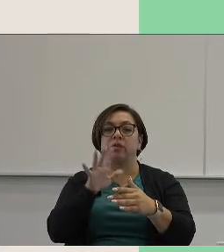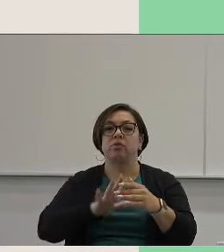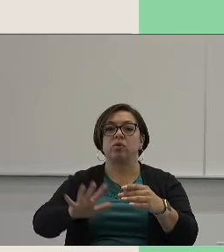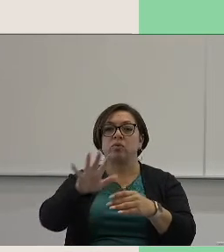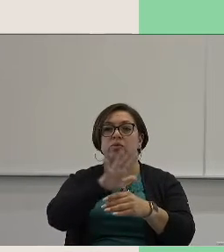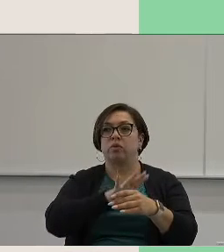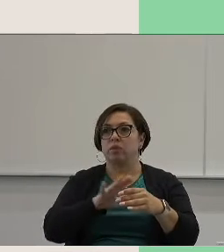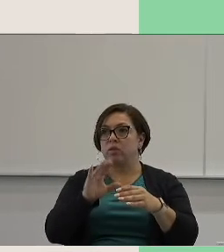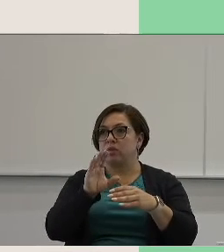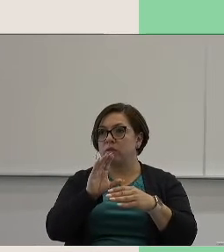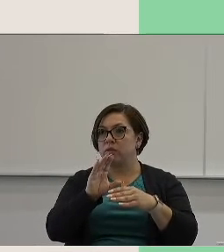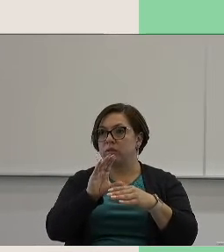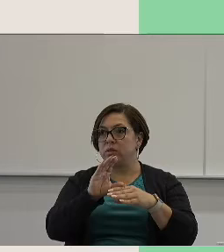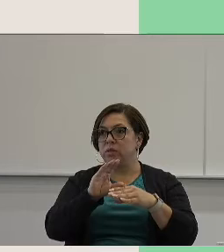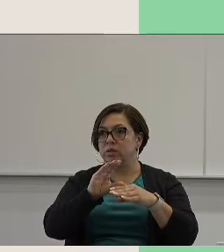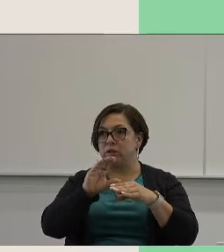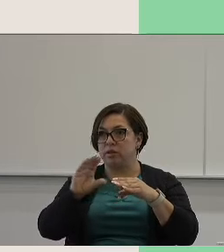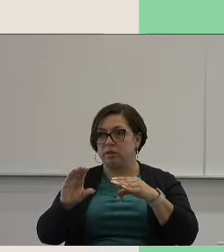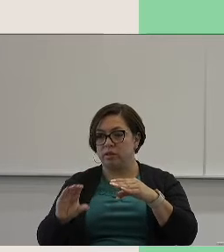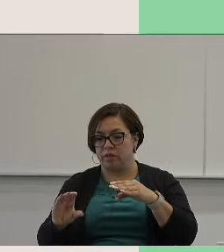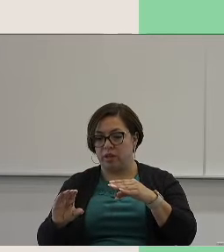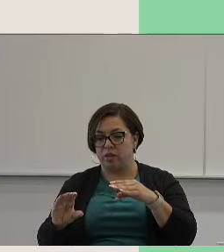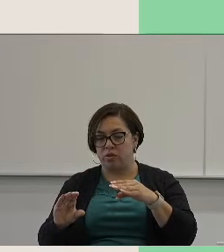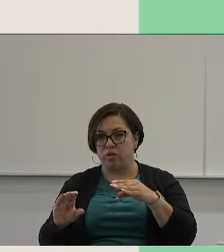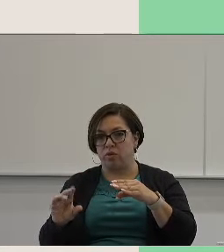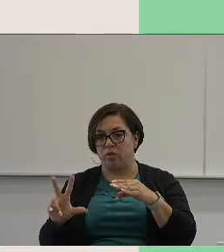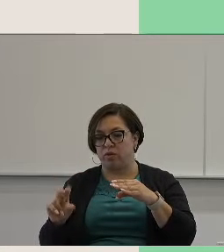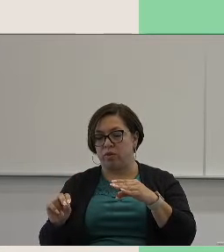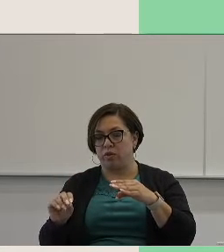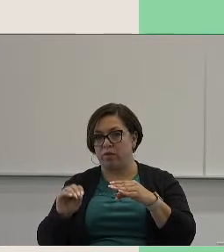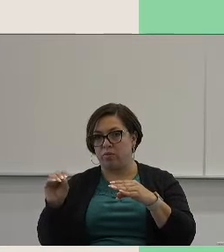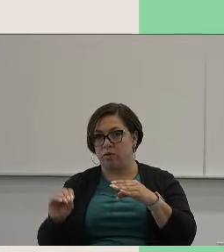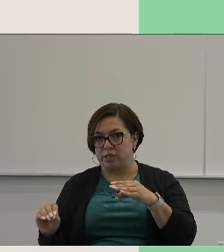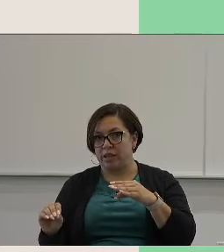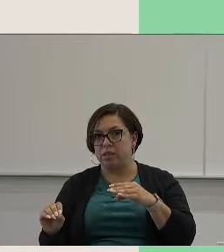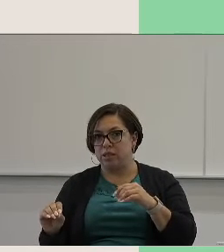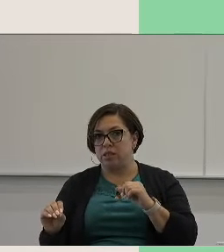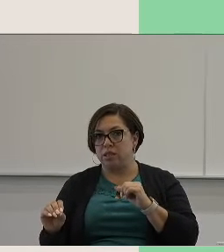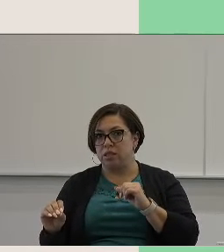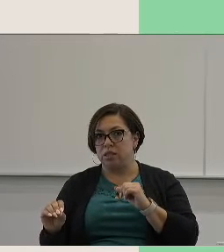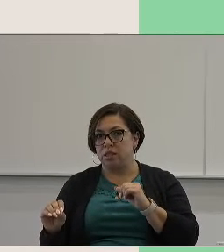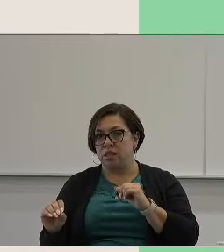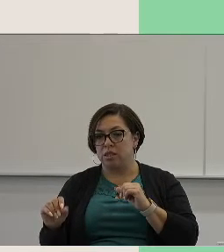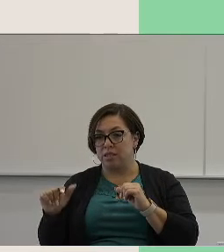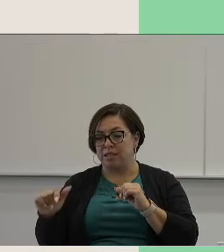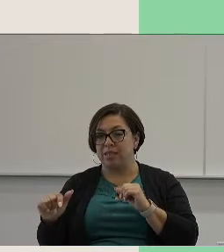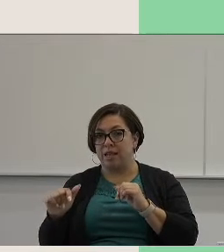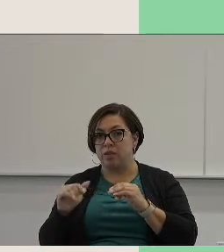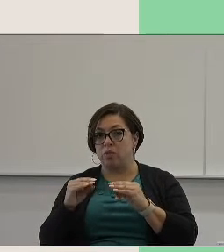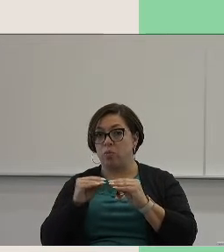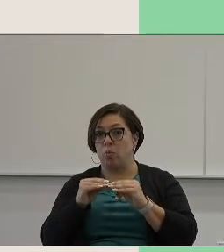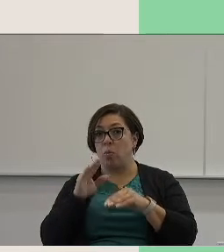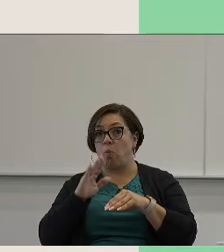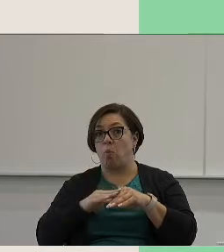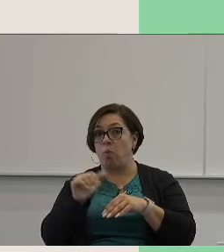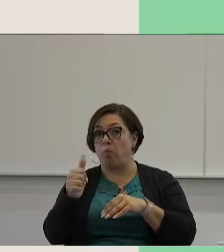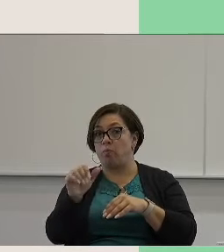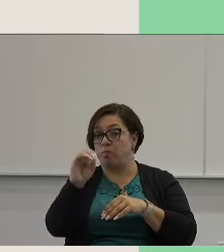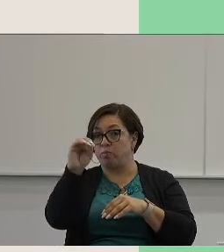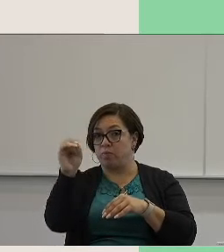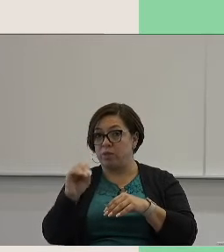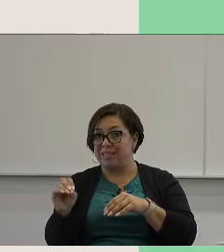deviation across the districts of 30%. That 30% is obviously in excess of the 10% requirement, and so